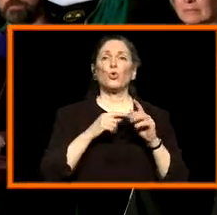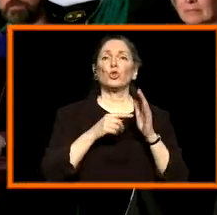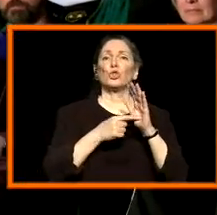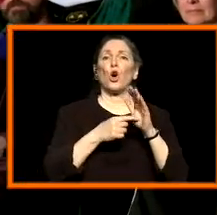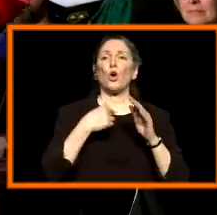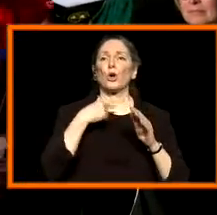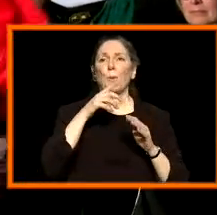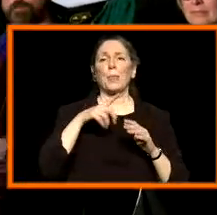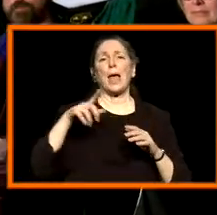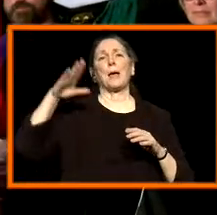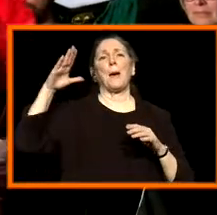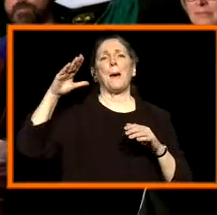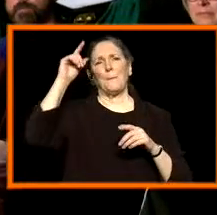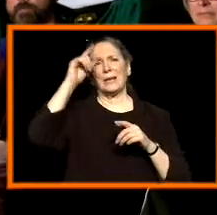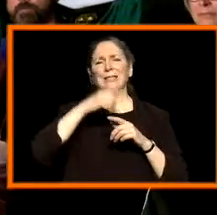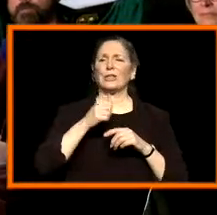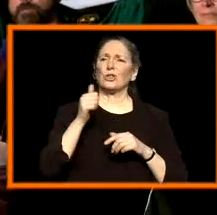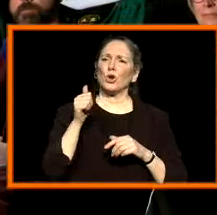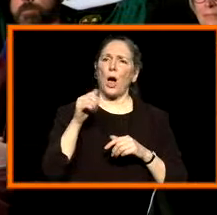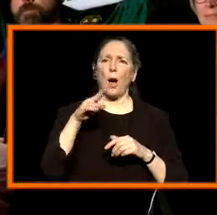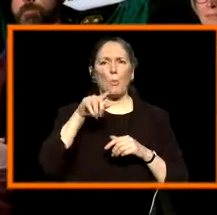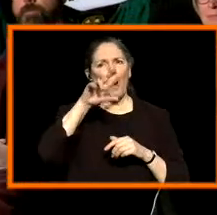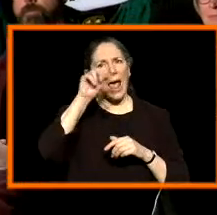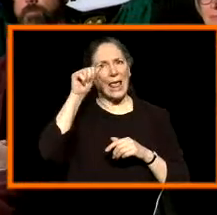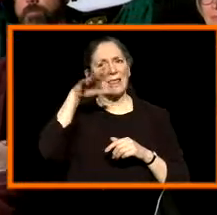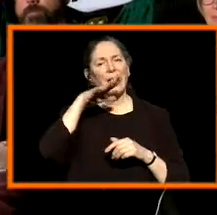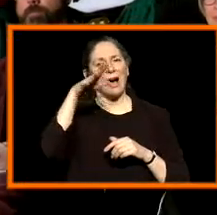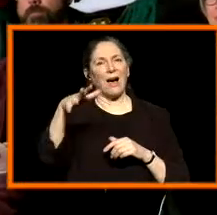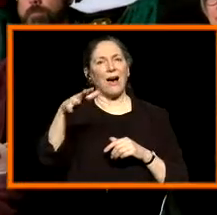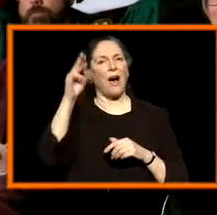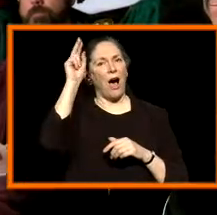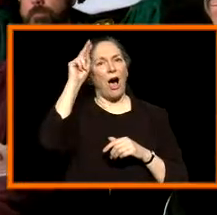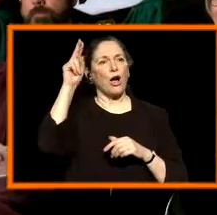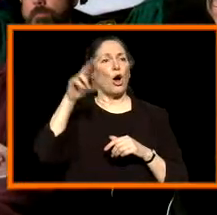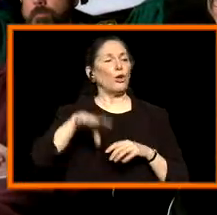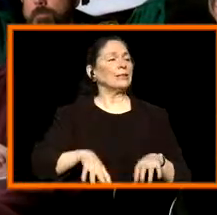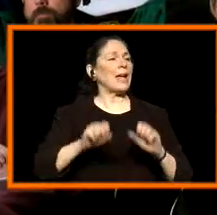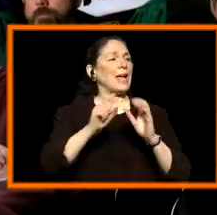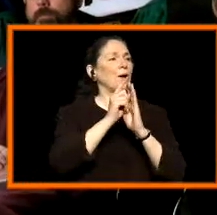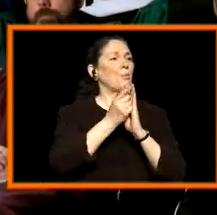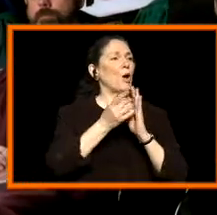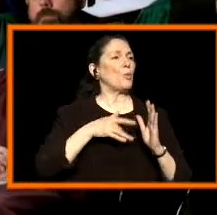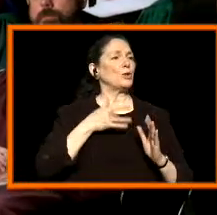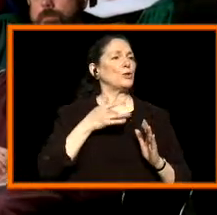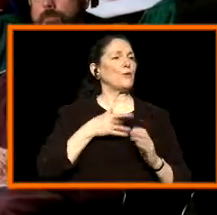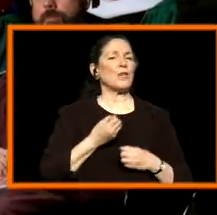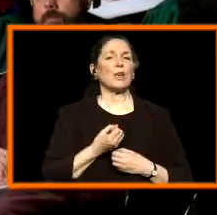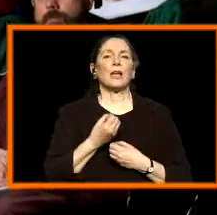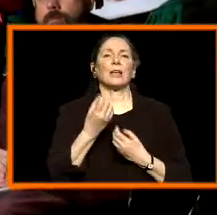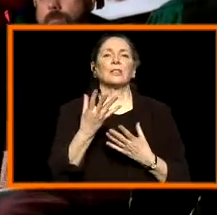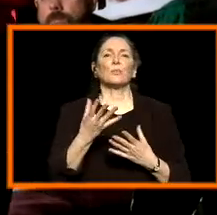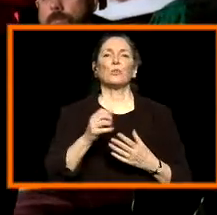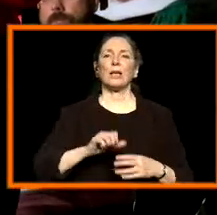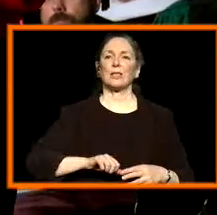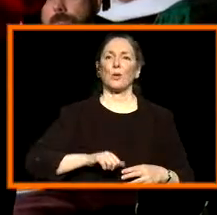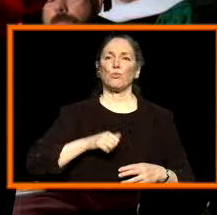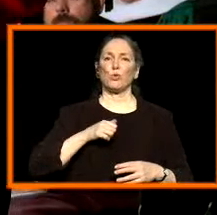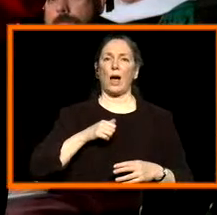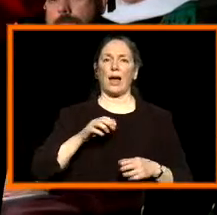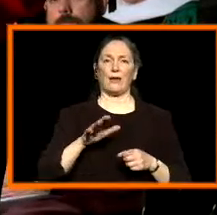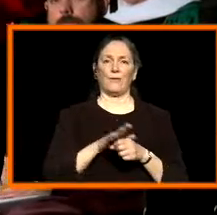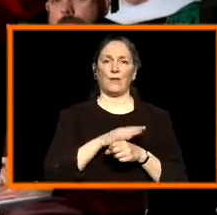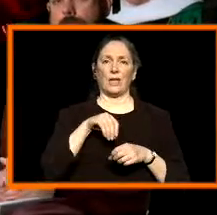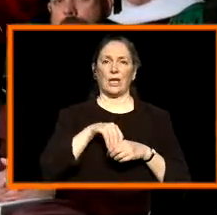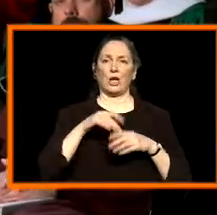sister, cousin, abuela, uncle, you know who you are. Take a moment to feel and express the pride that I know is filling your